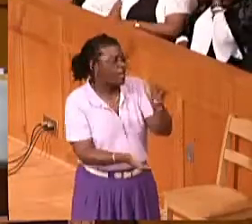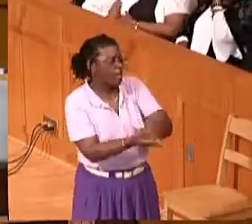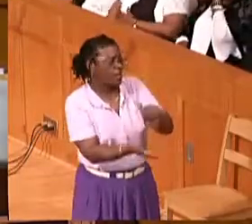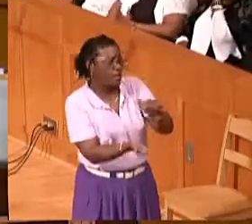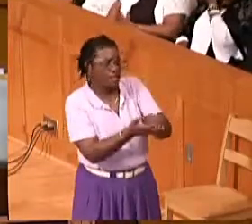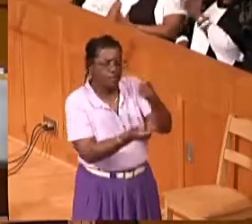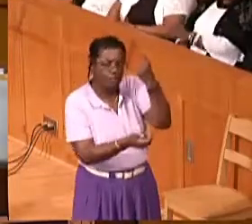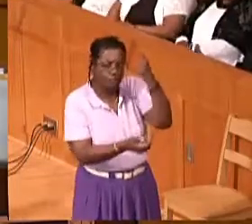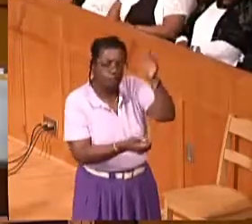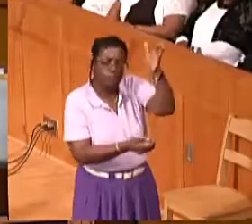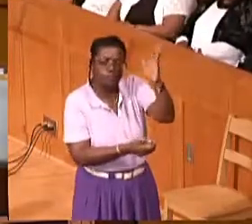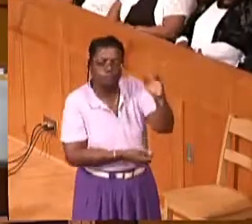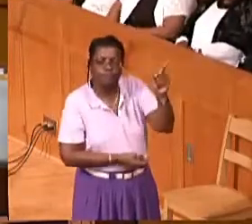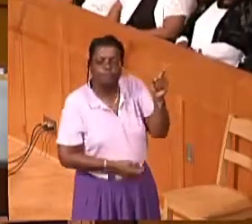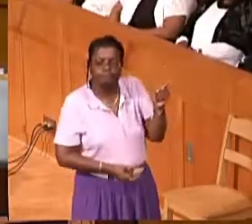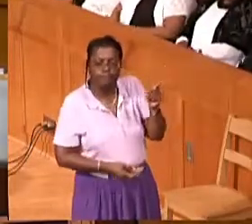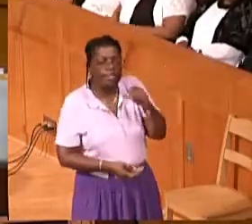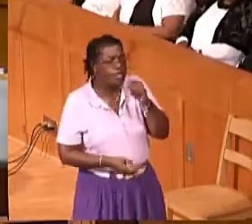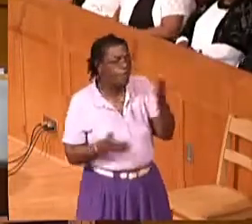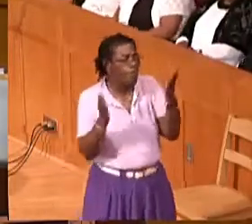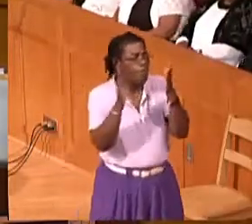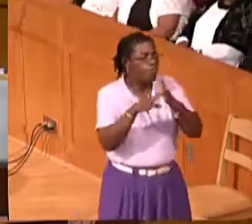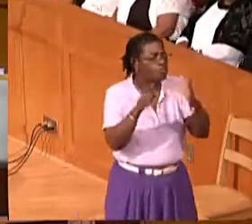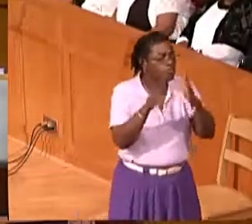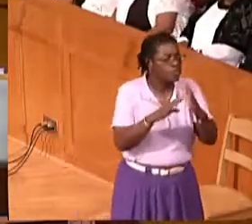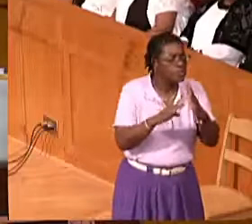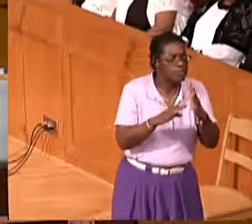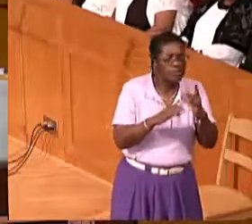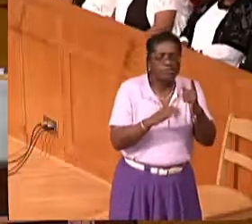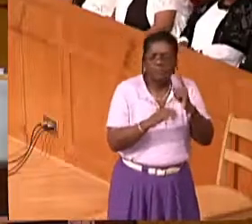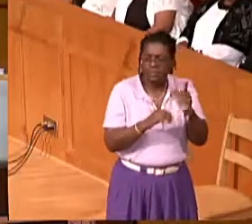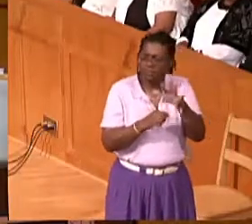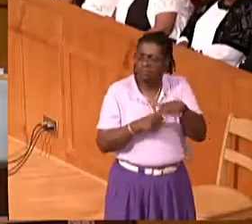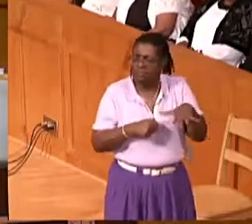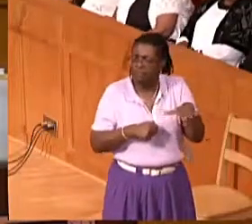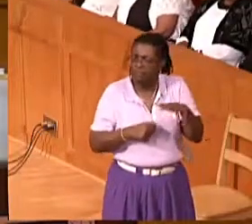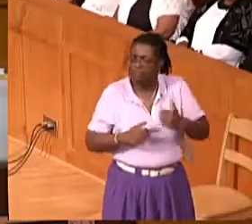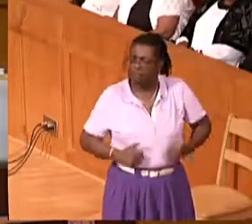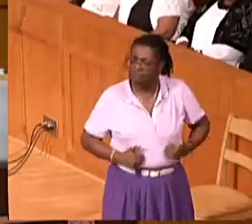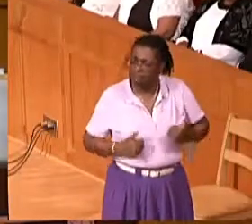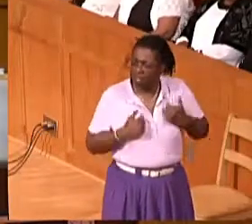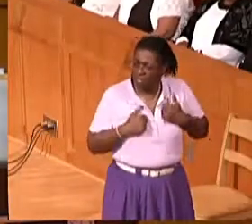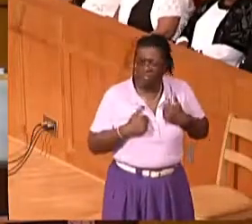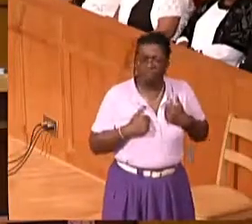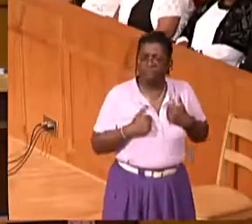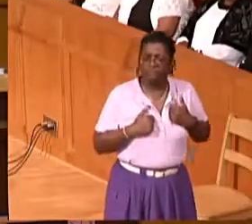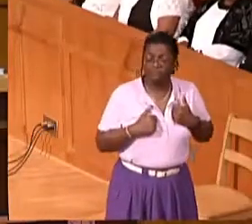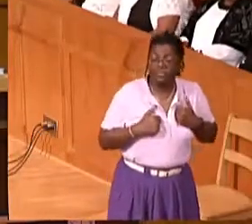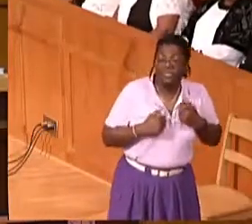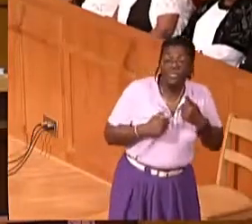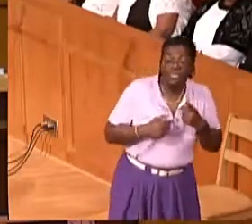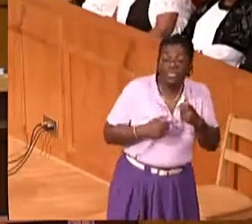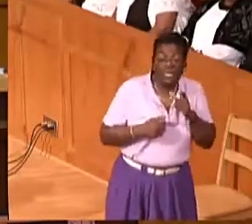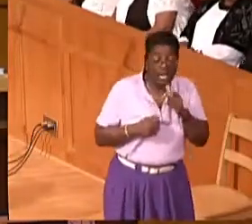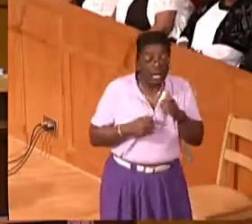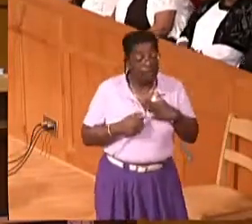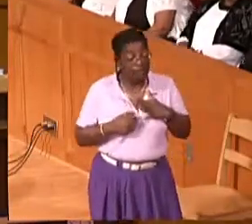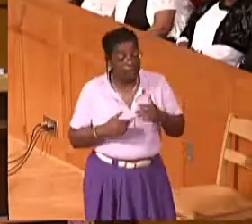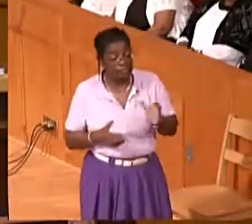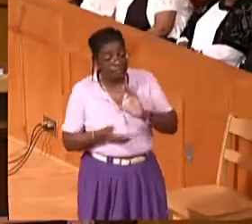Third Ward, don't worry about where you live. Matter of fact, I was in college before I learned we were poor. Come